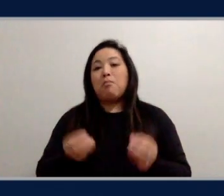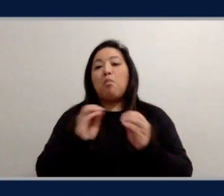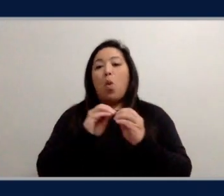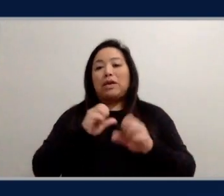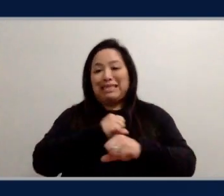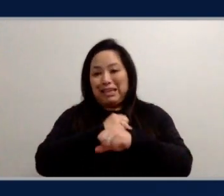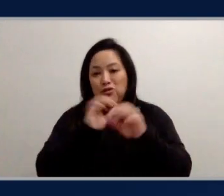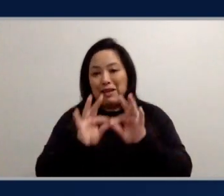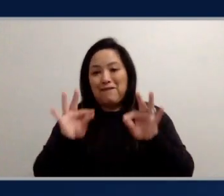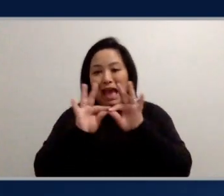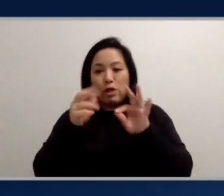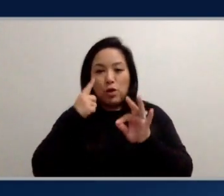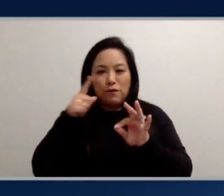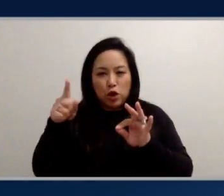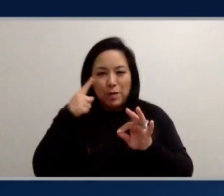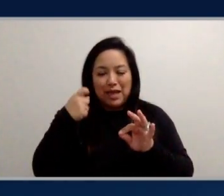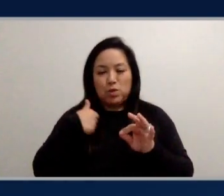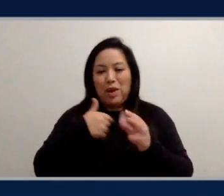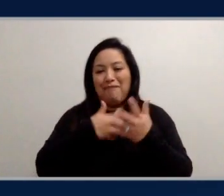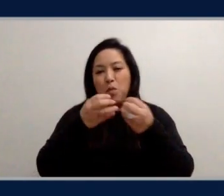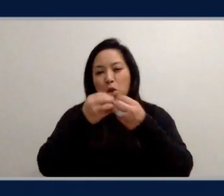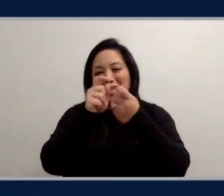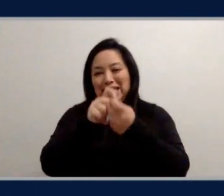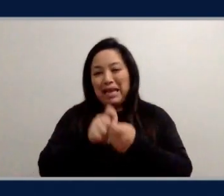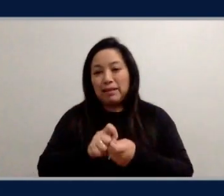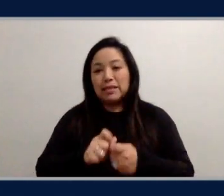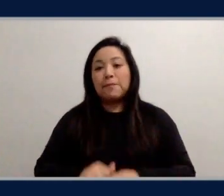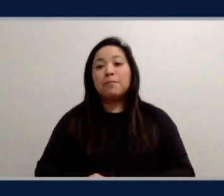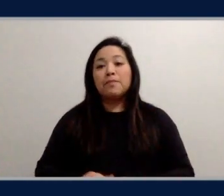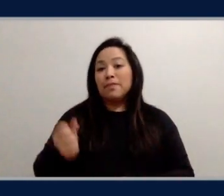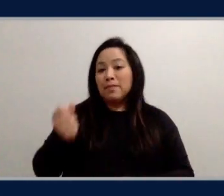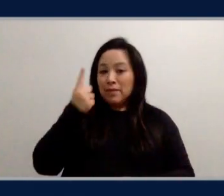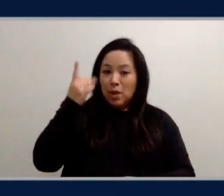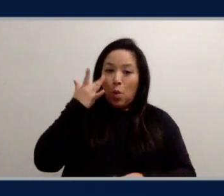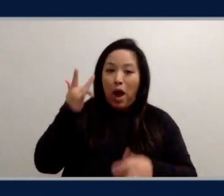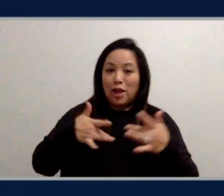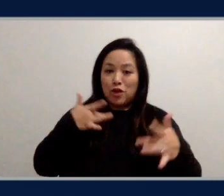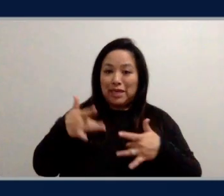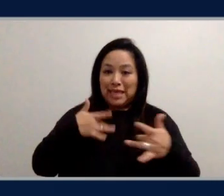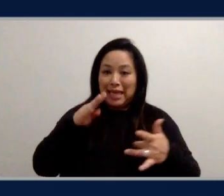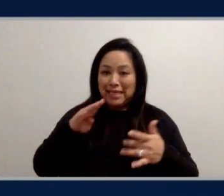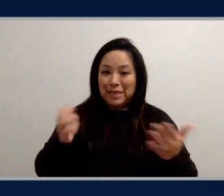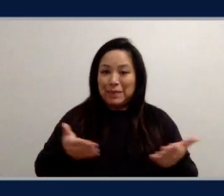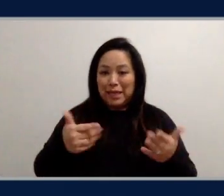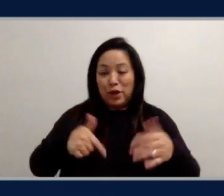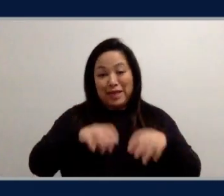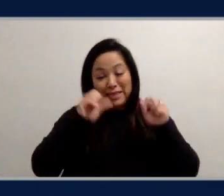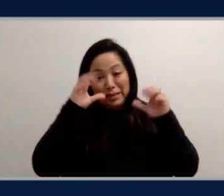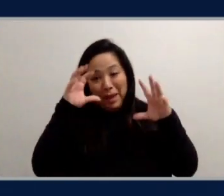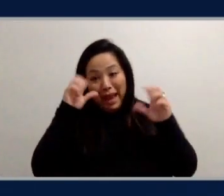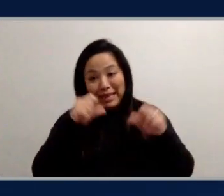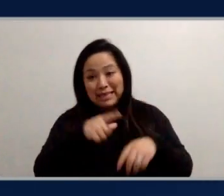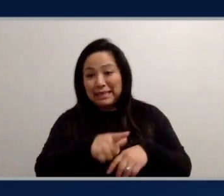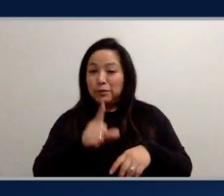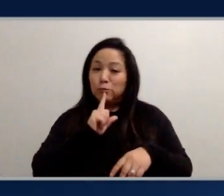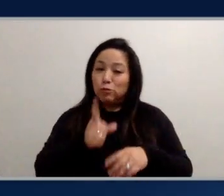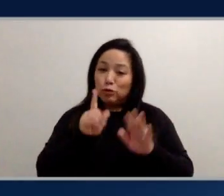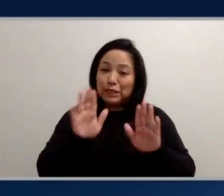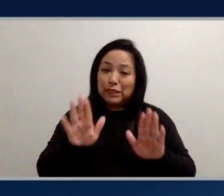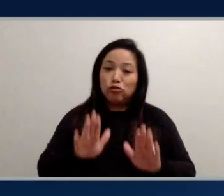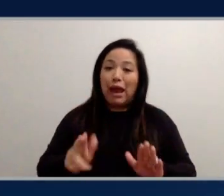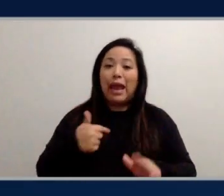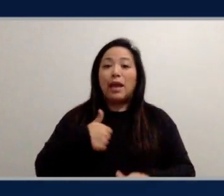see more telemetry. I love it. Now, I get why you're so excited to be up here. This is amazing. This is truly great. We are